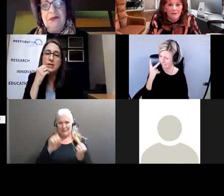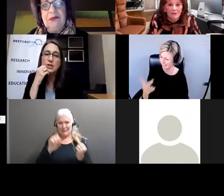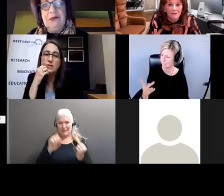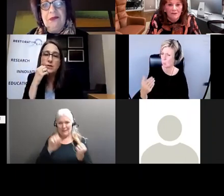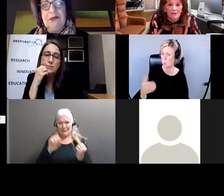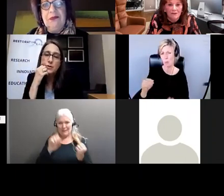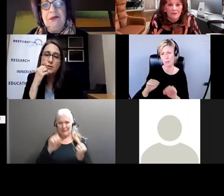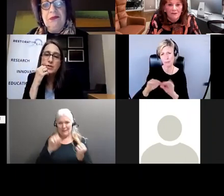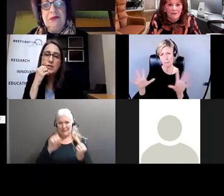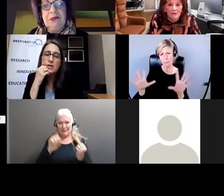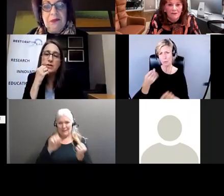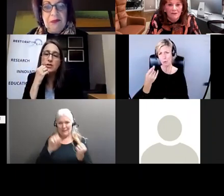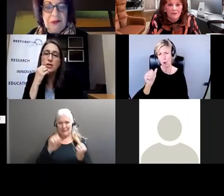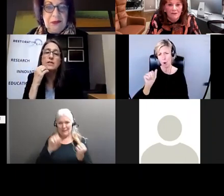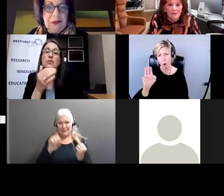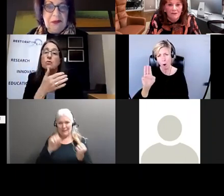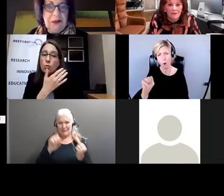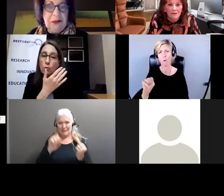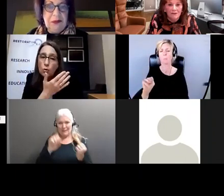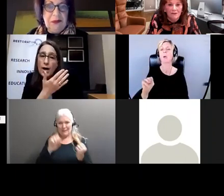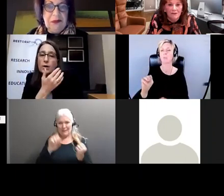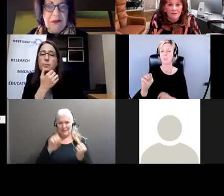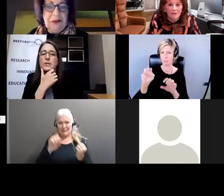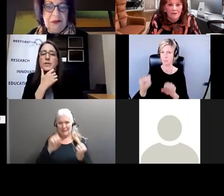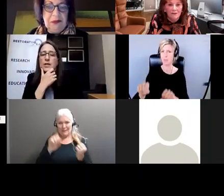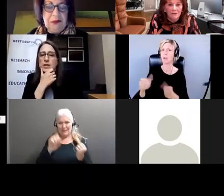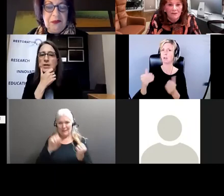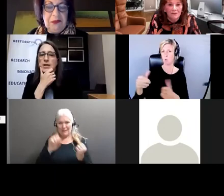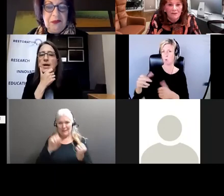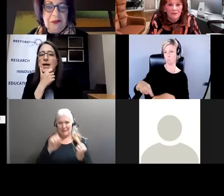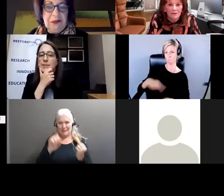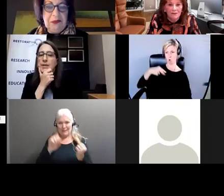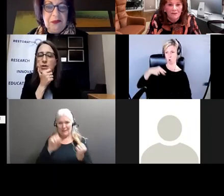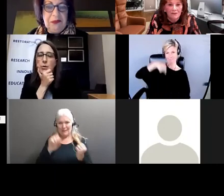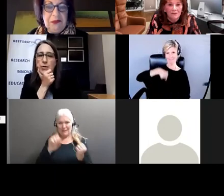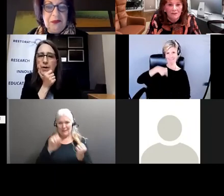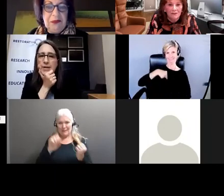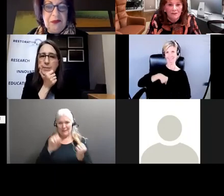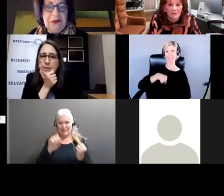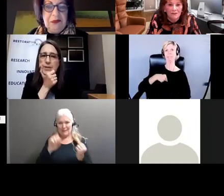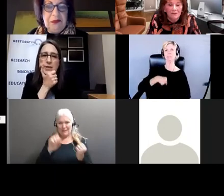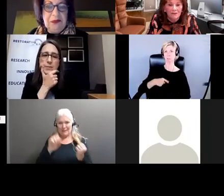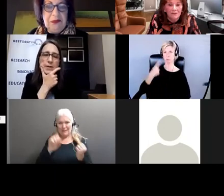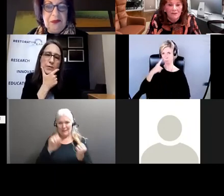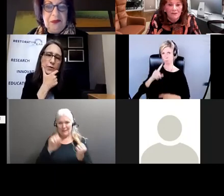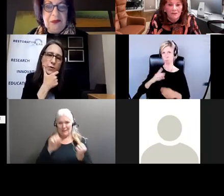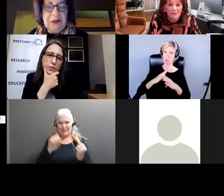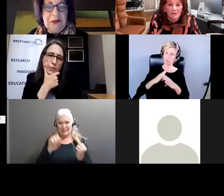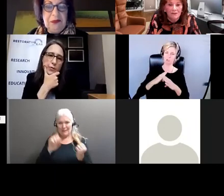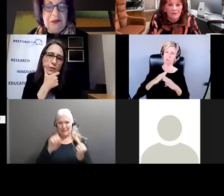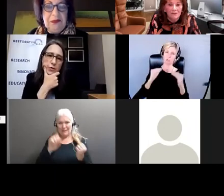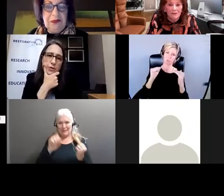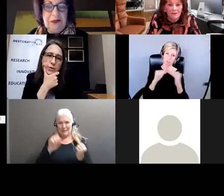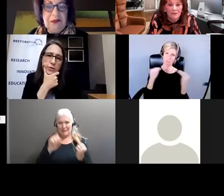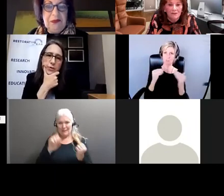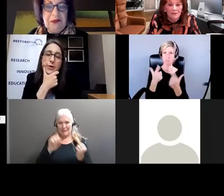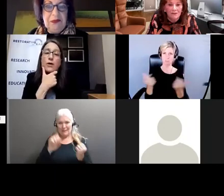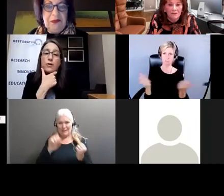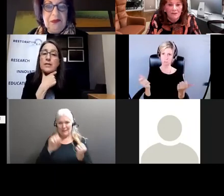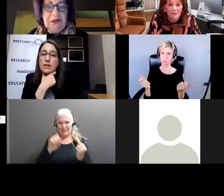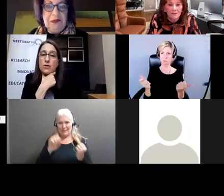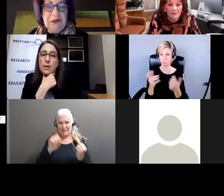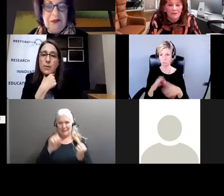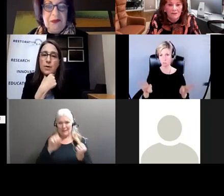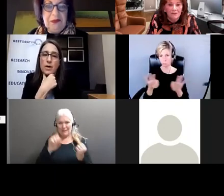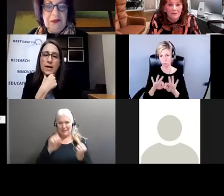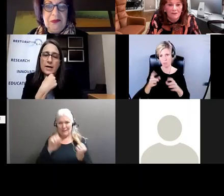to the attention of victim services here in justice or adult protection, and so provides a place and a space for those referrals to